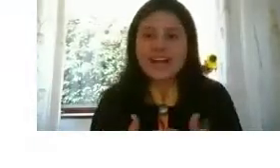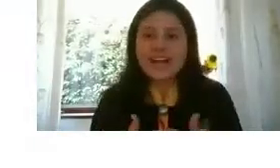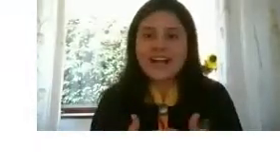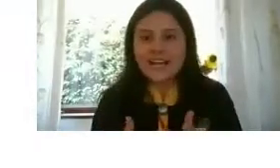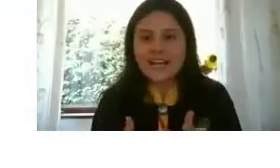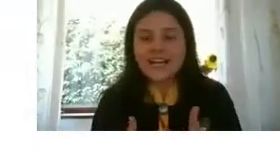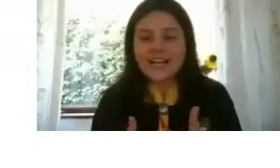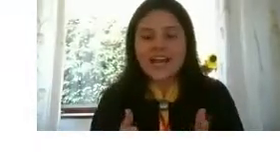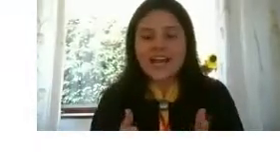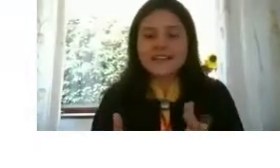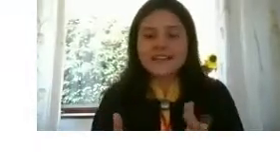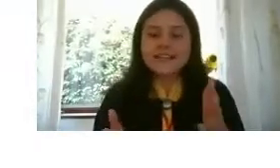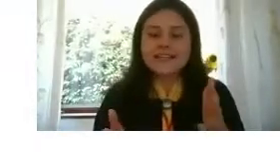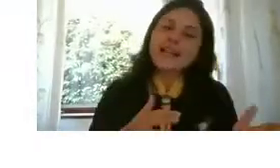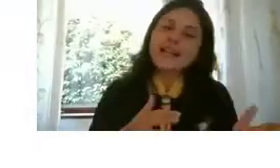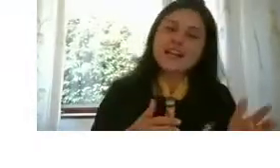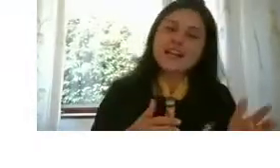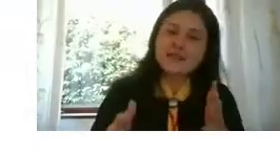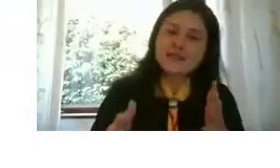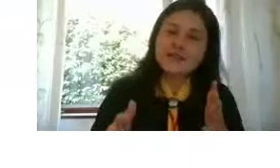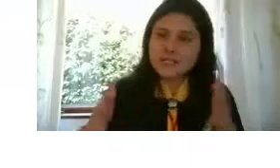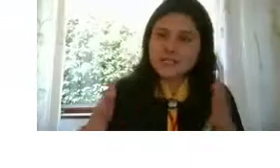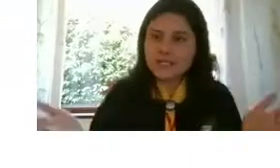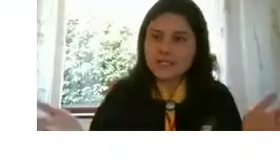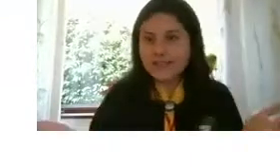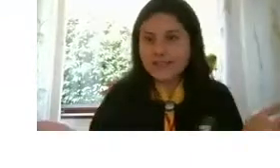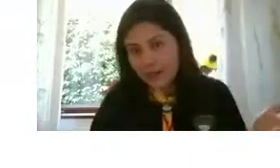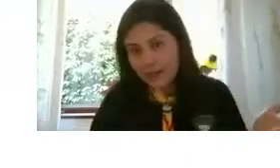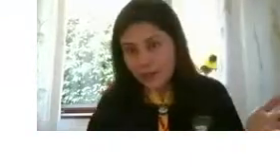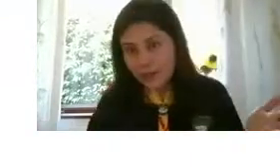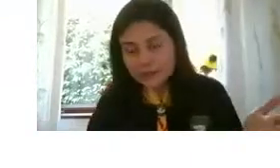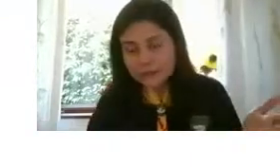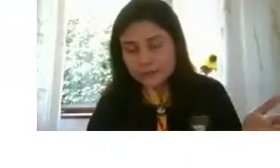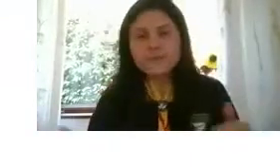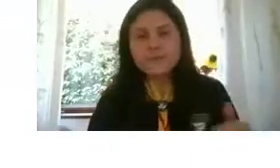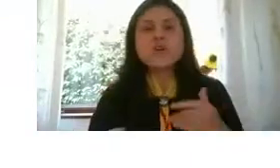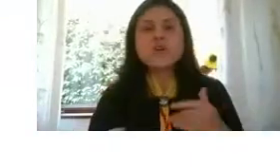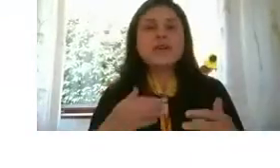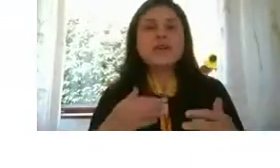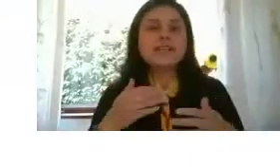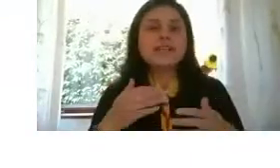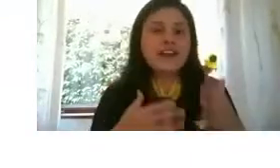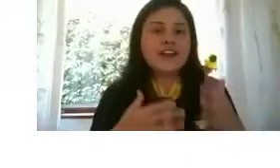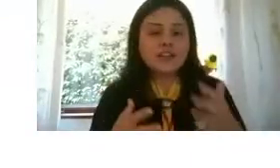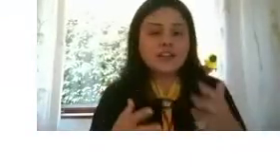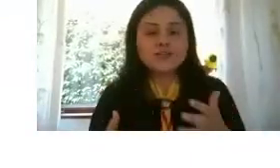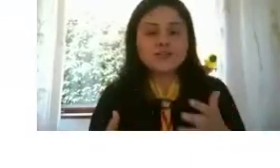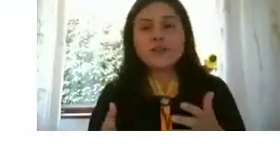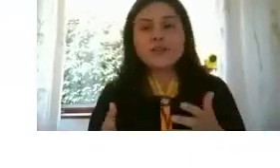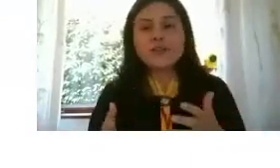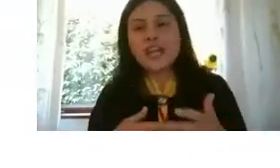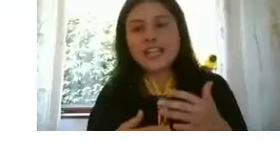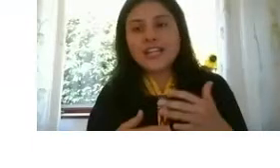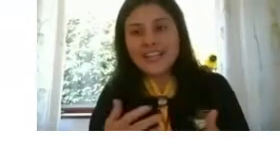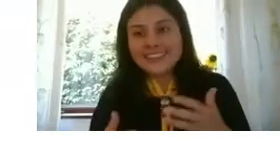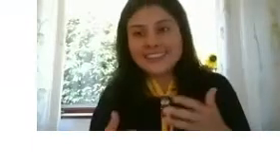to sign. And the Italian alphabet is like the American one. So I didn't have a lot of trouble in